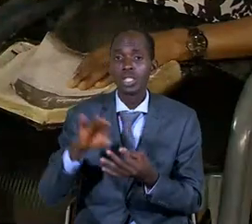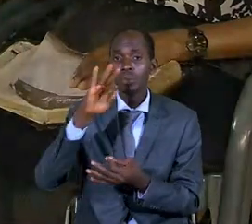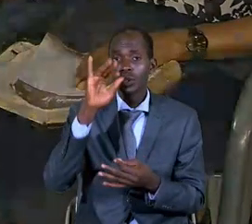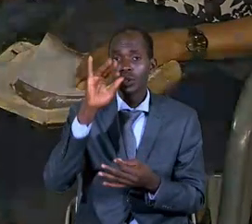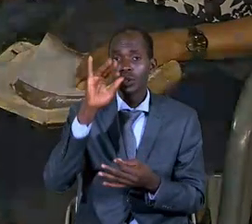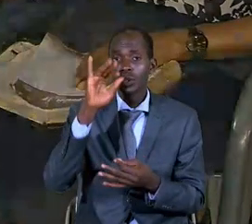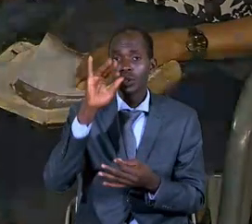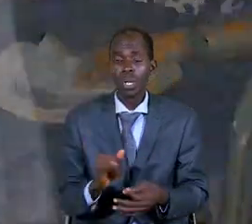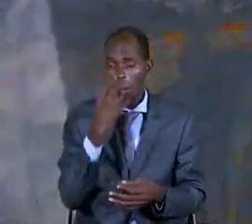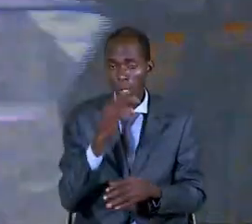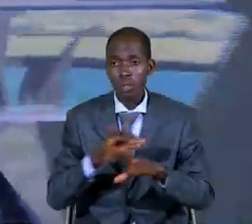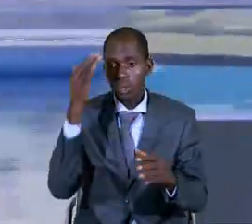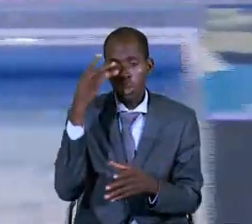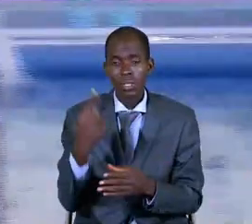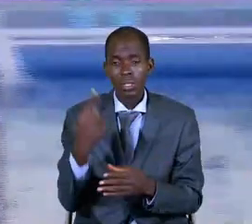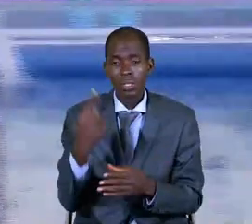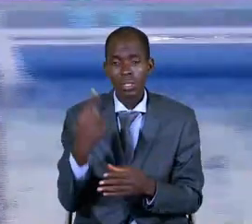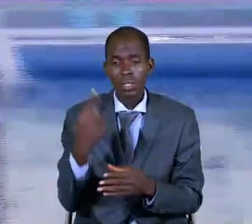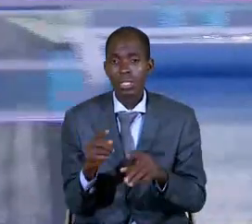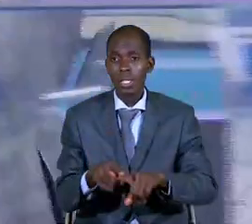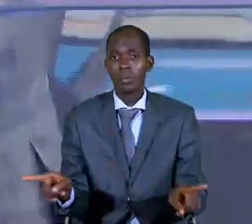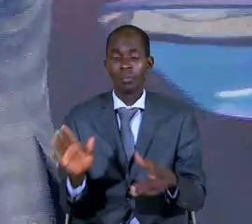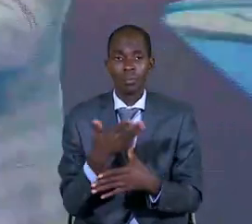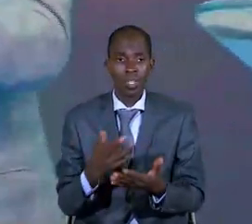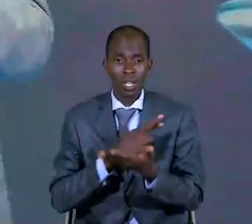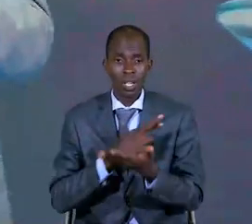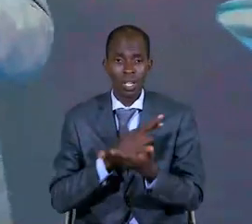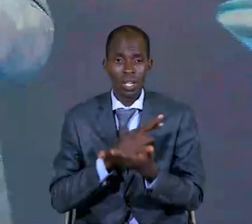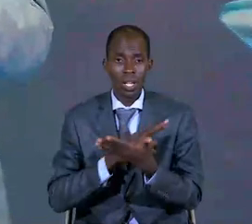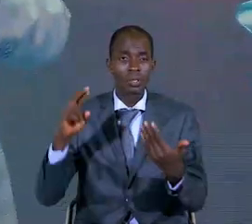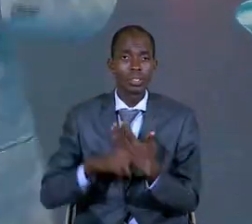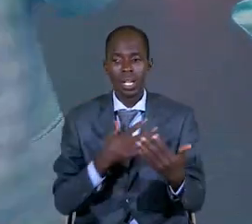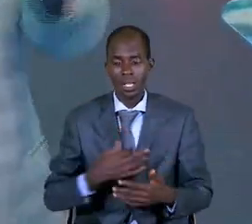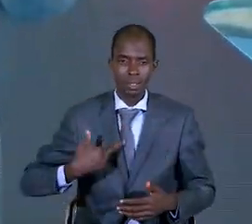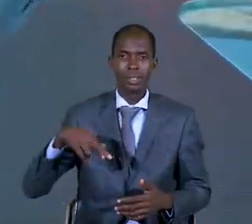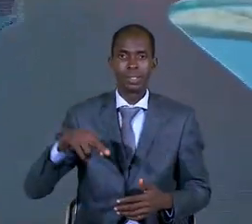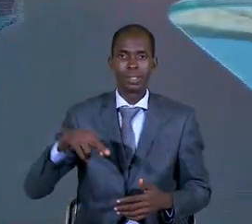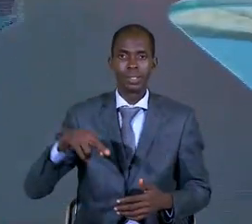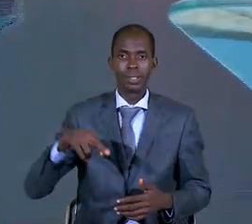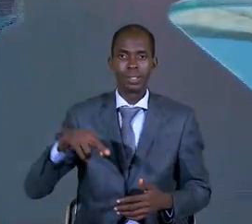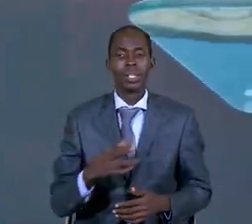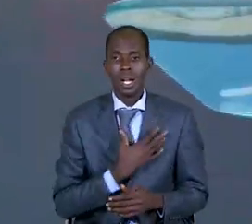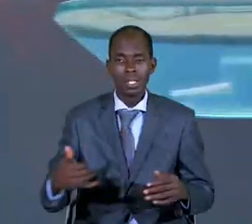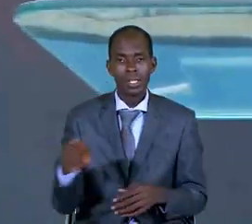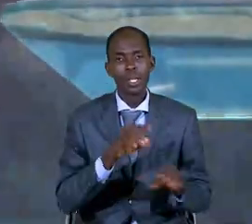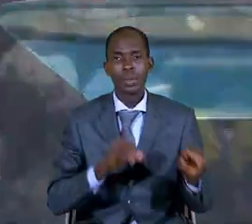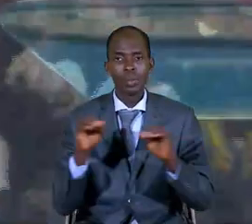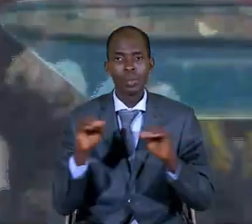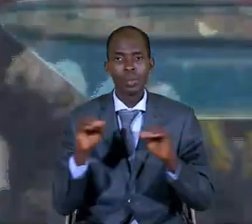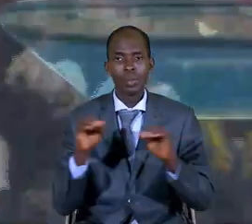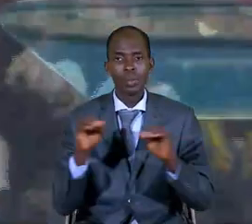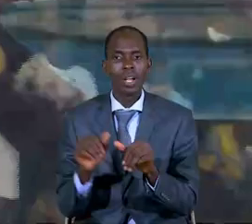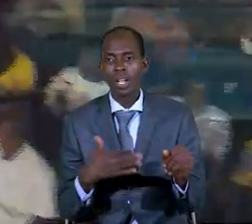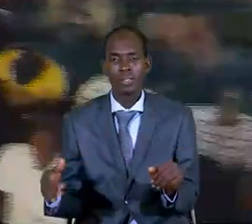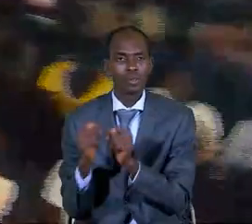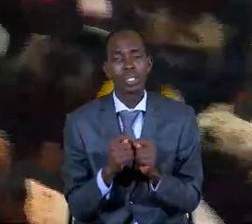don't know the difference between righteousness and religion. And they put everything, they say,